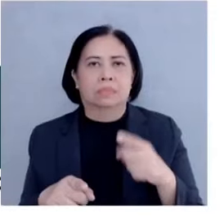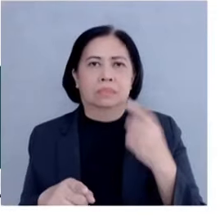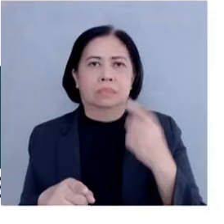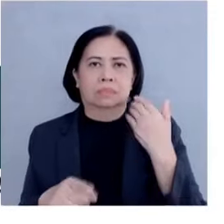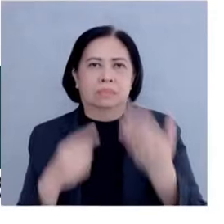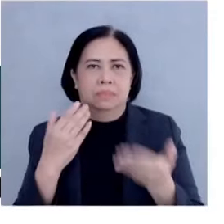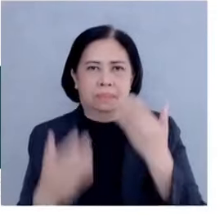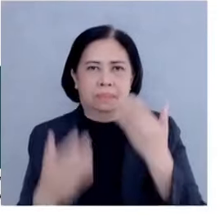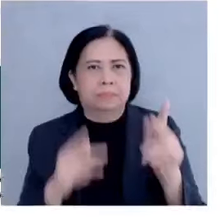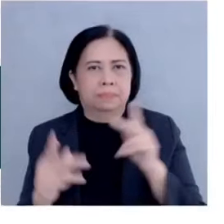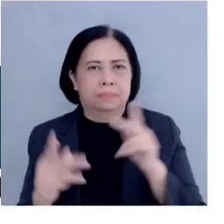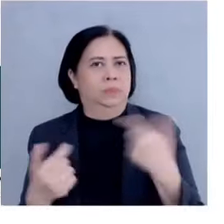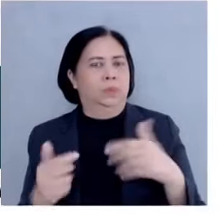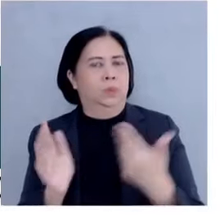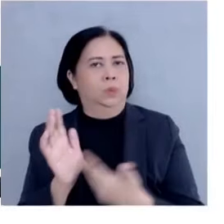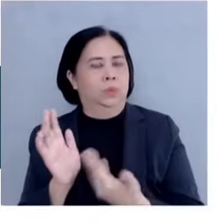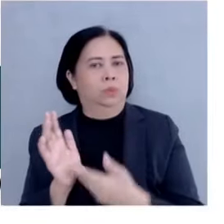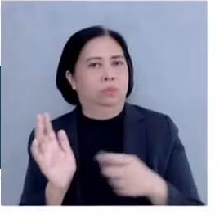The fact that